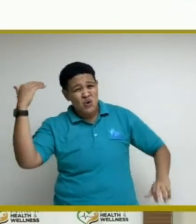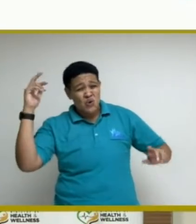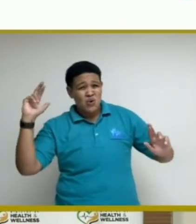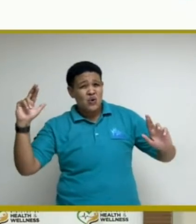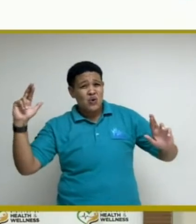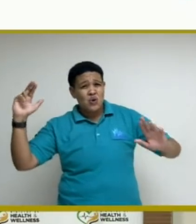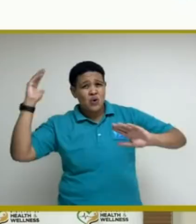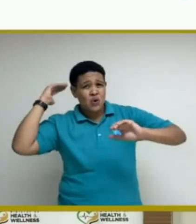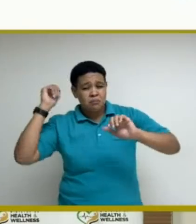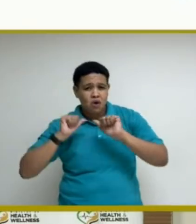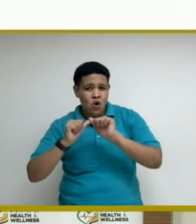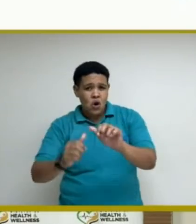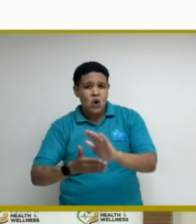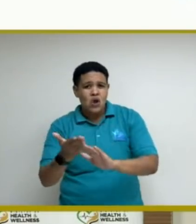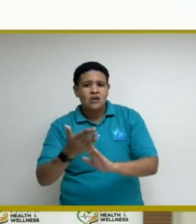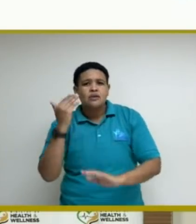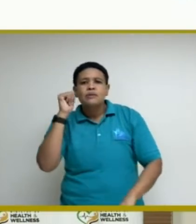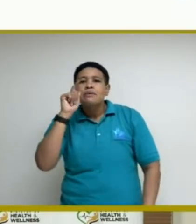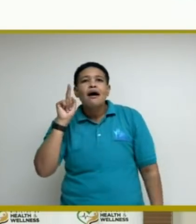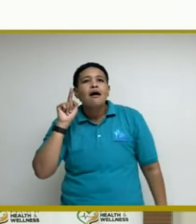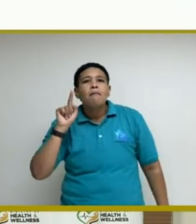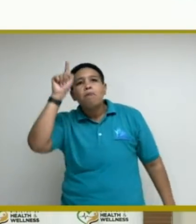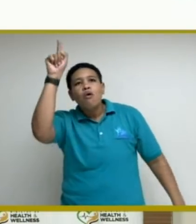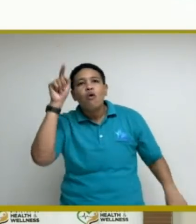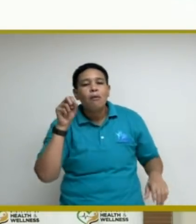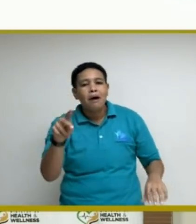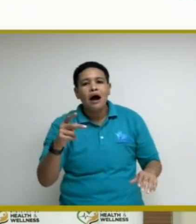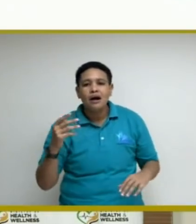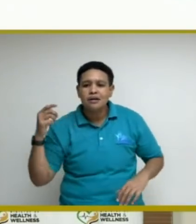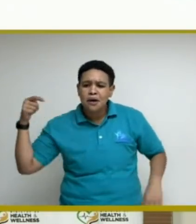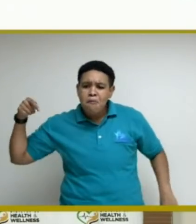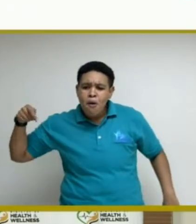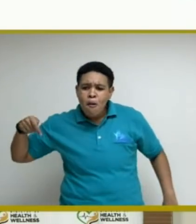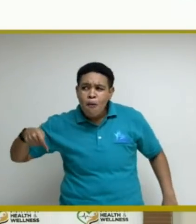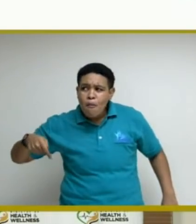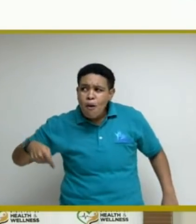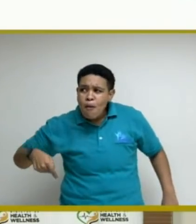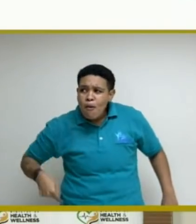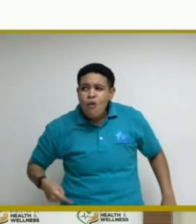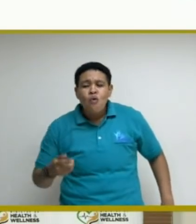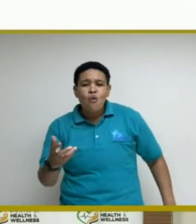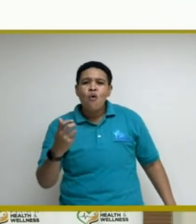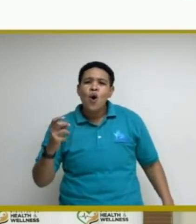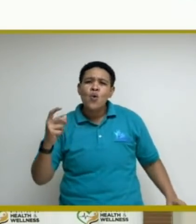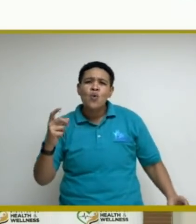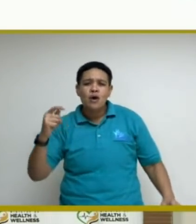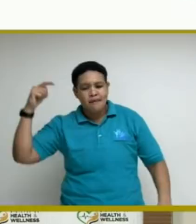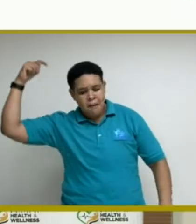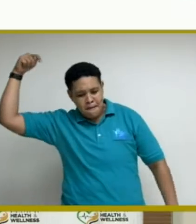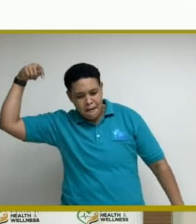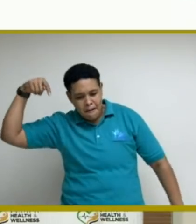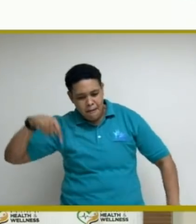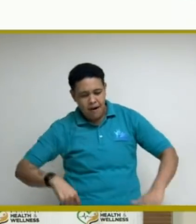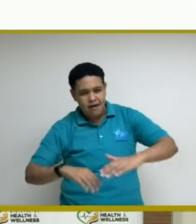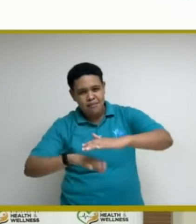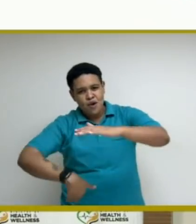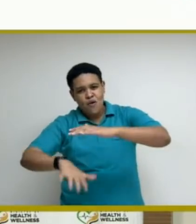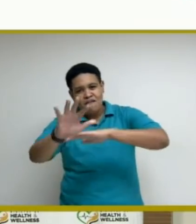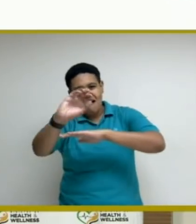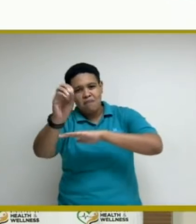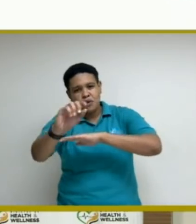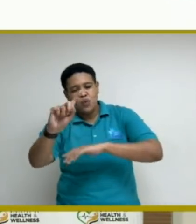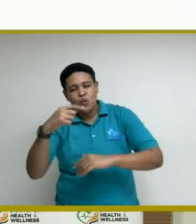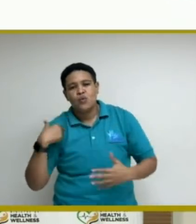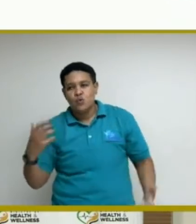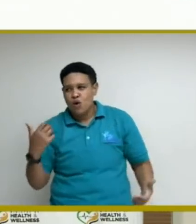this will continue, and we can get the numbers down even quicker to below 5%, where it is we